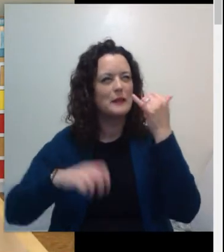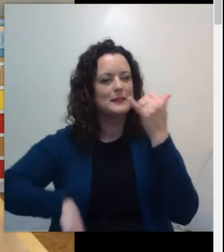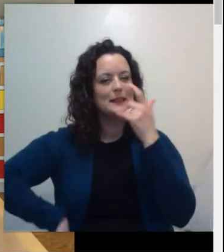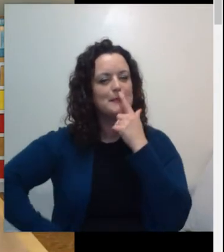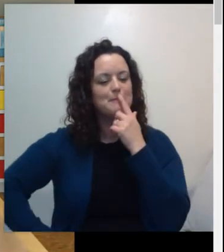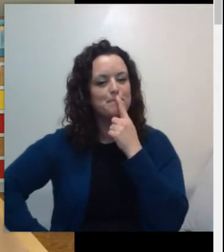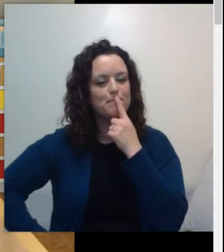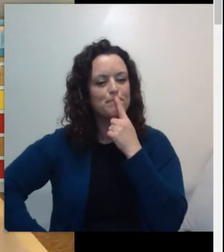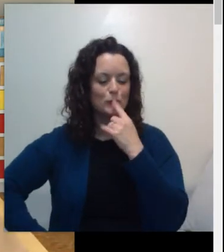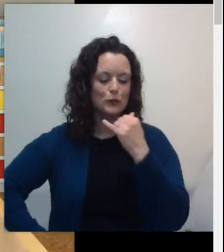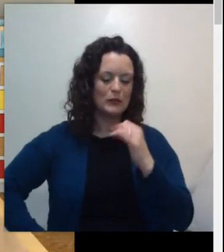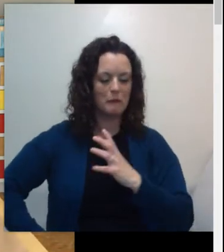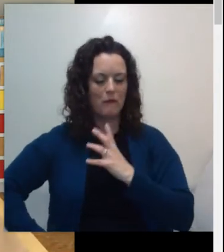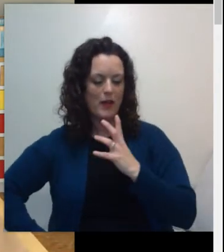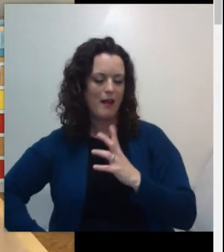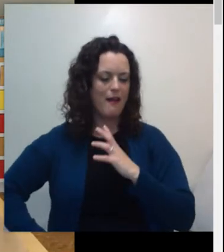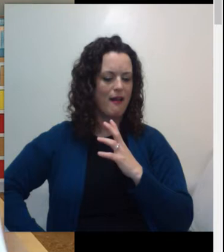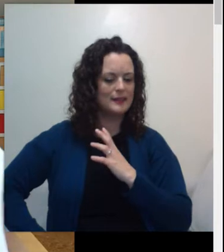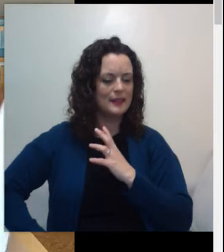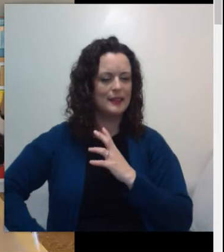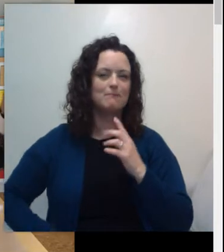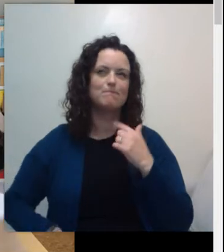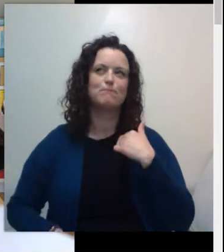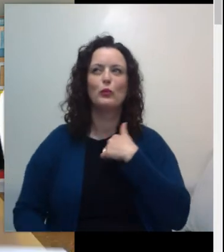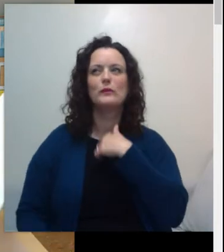so fancy and silly.